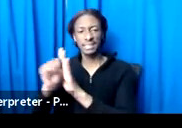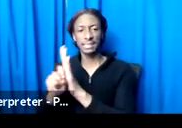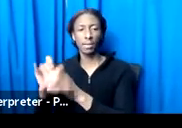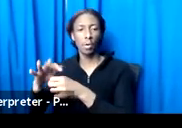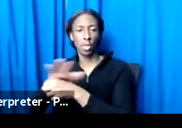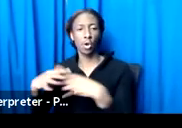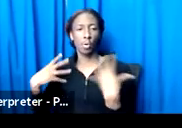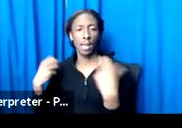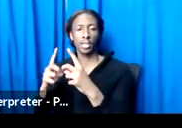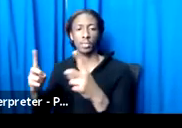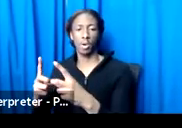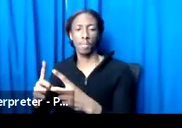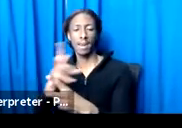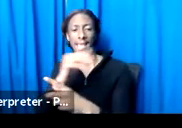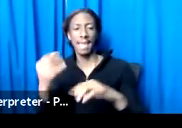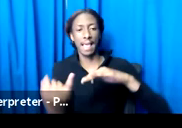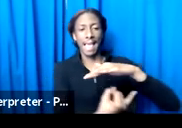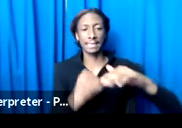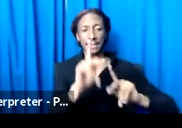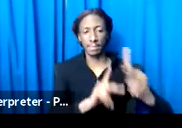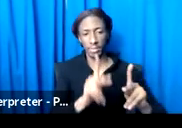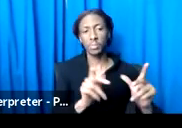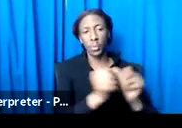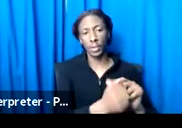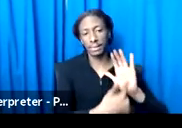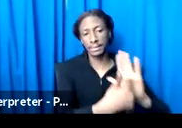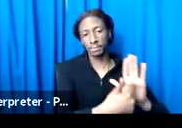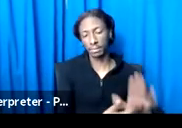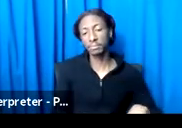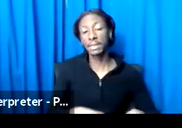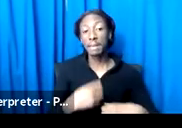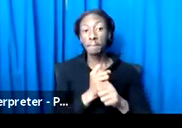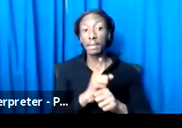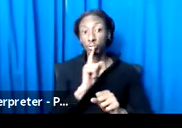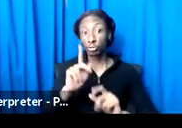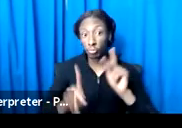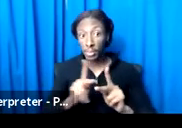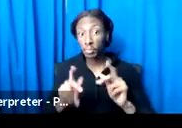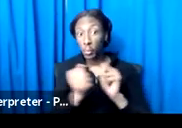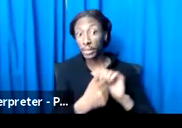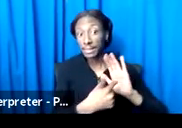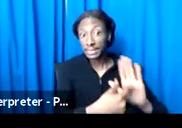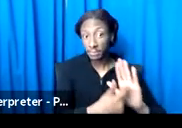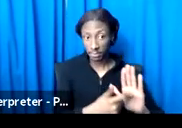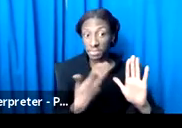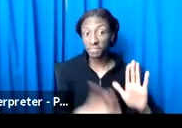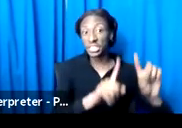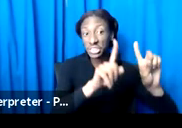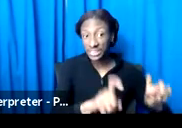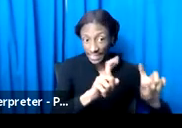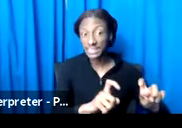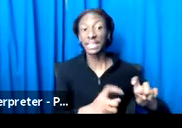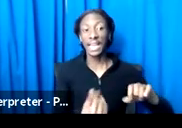to isolate people with COVID-19-like symptoms. Ensure that people with COVID-19 symptoms get tested and quarantine